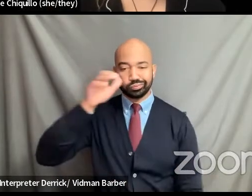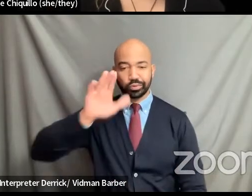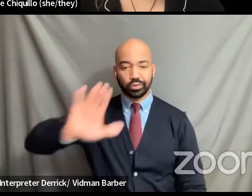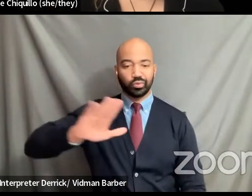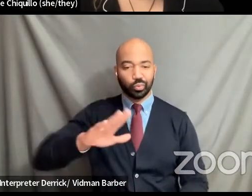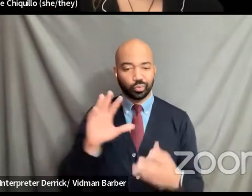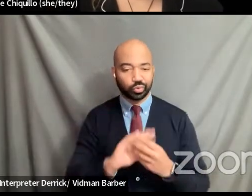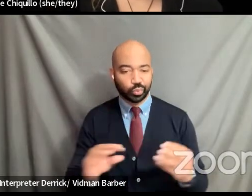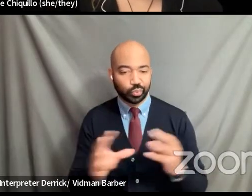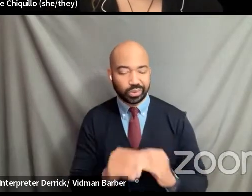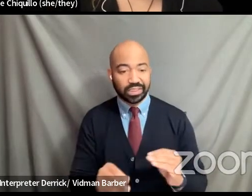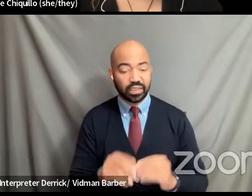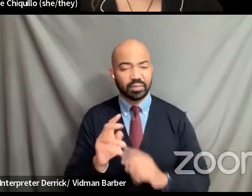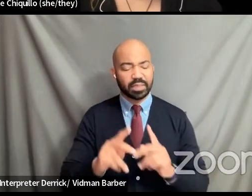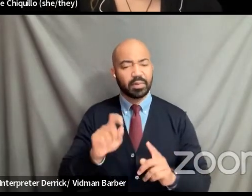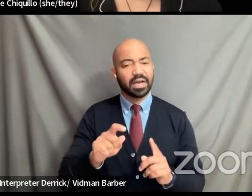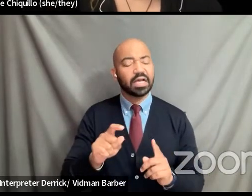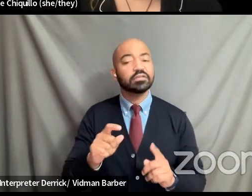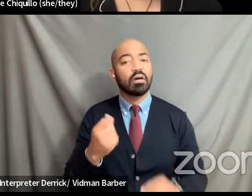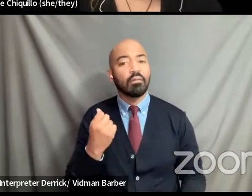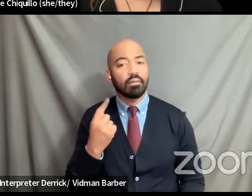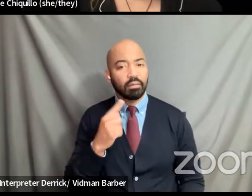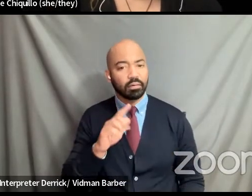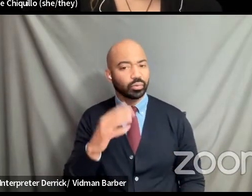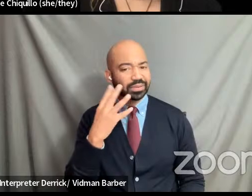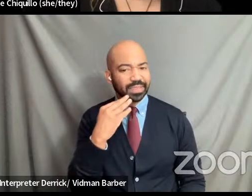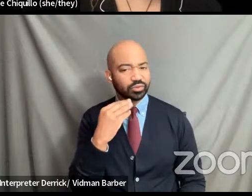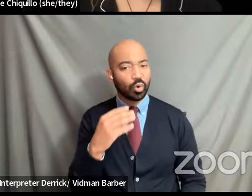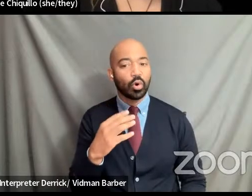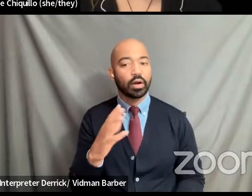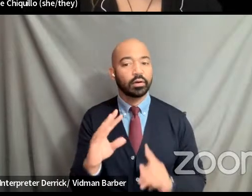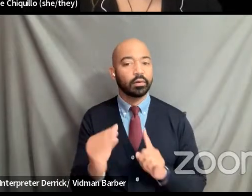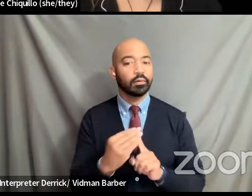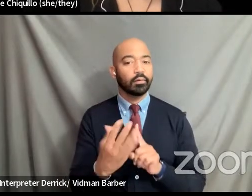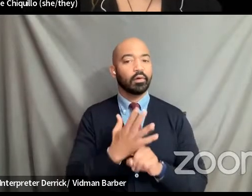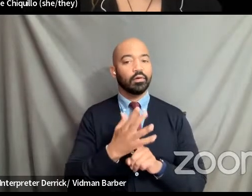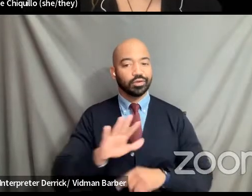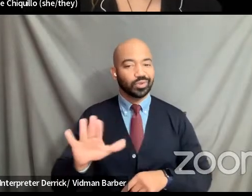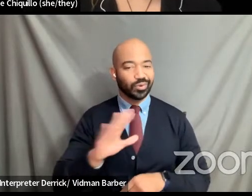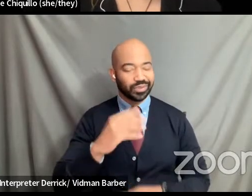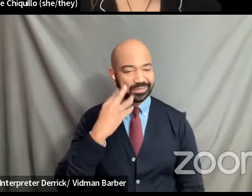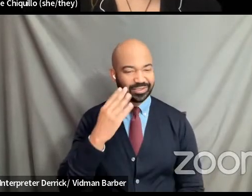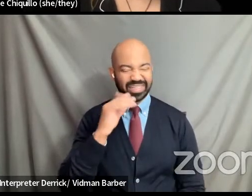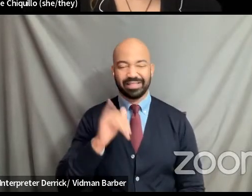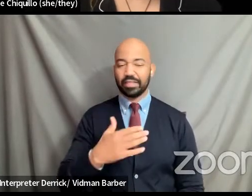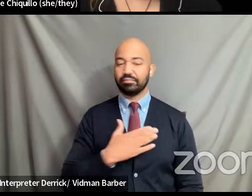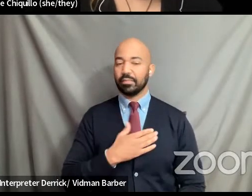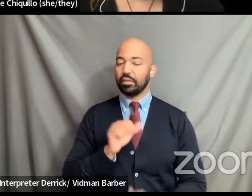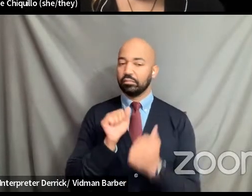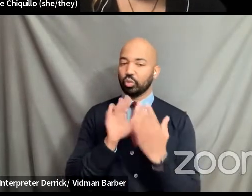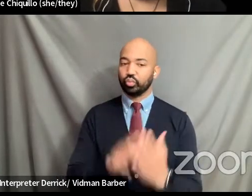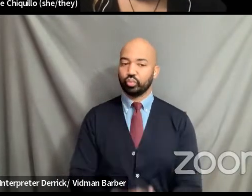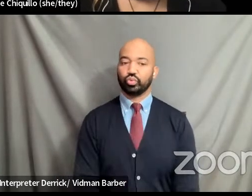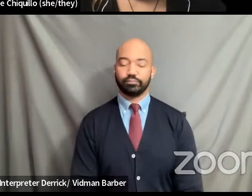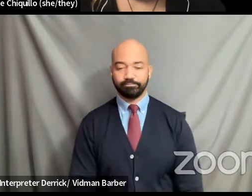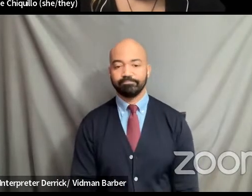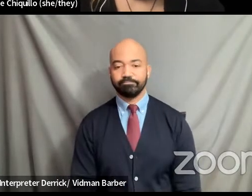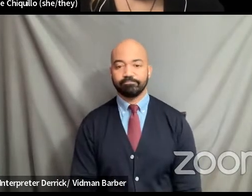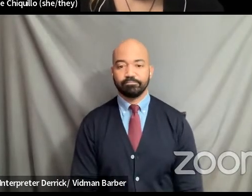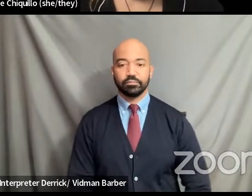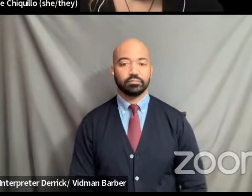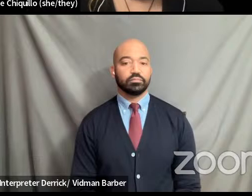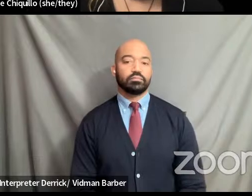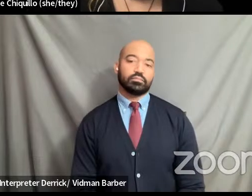experience, or at least be privy to what you're experiencing. So that's the kind of approach that I look at. That's the way I look at it.